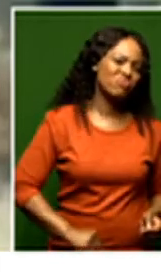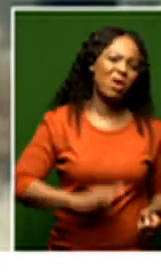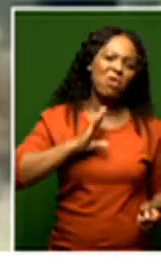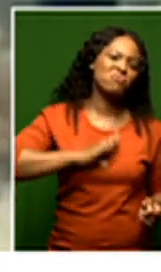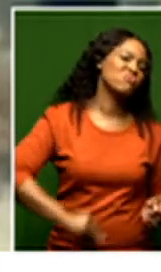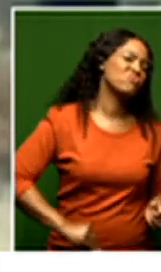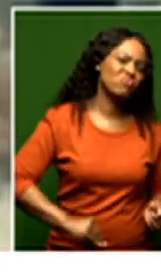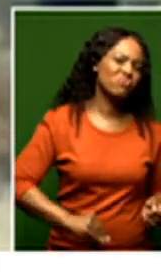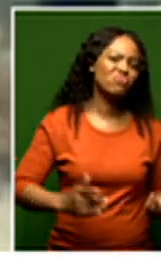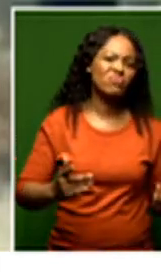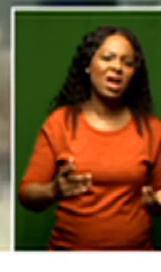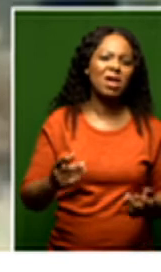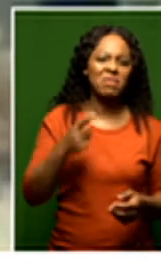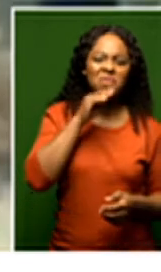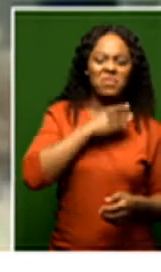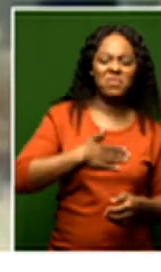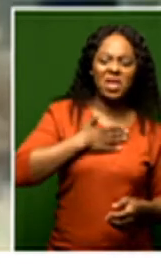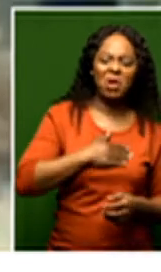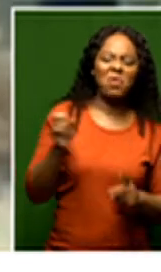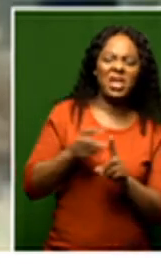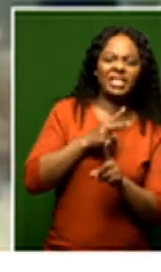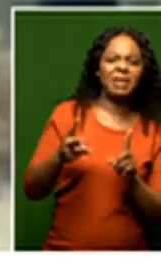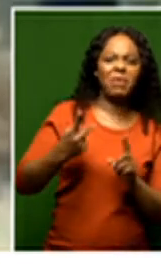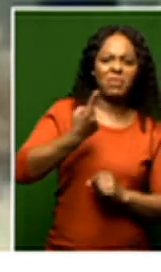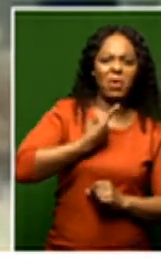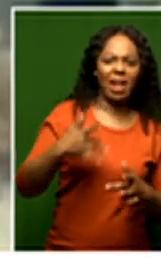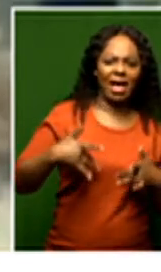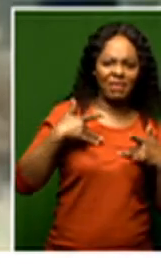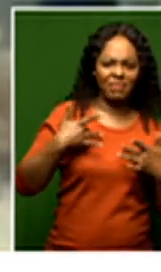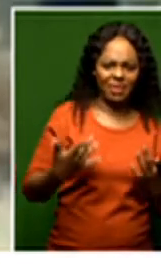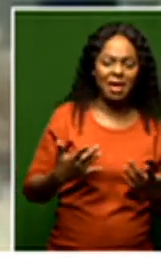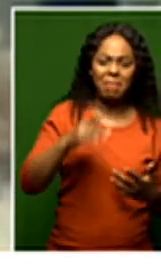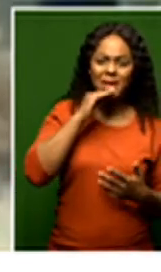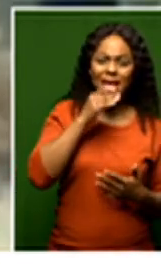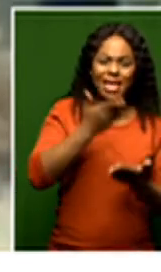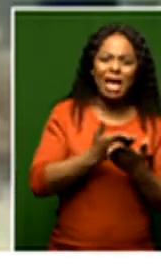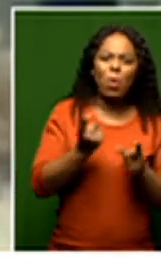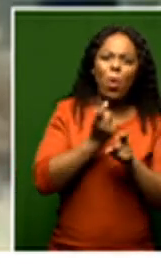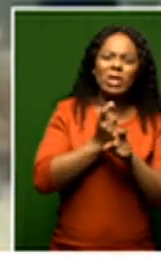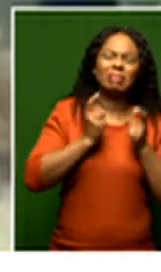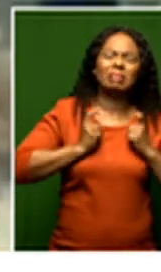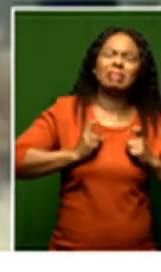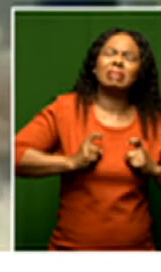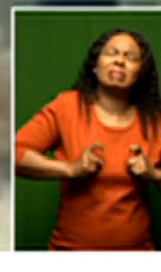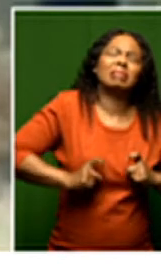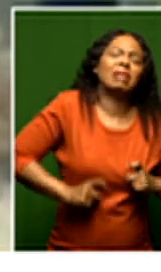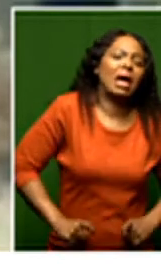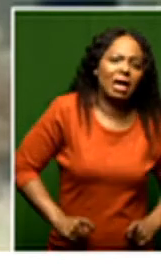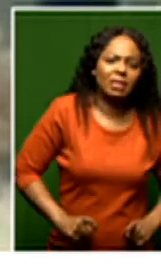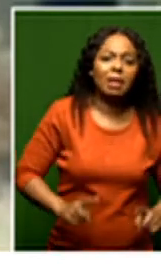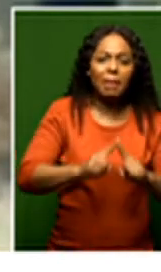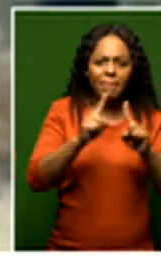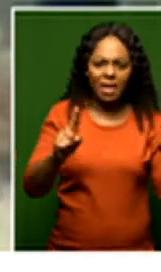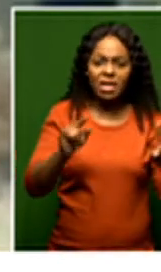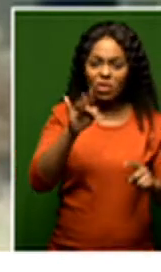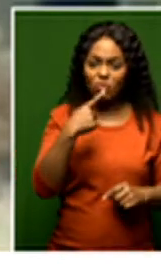low, and you feel like a victim of your life. And that's very disempowering. But if I say to myself, okay, this situation is difficult,